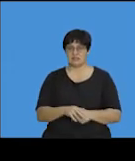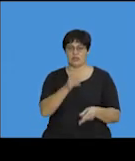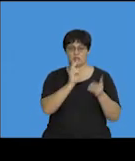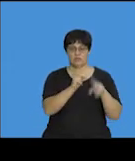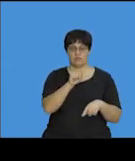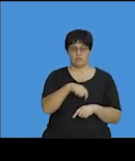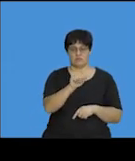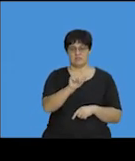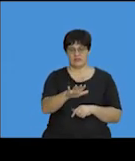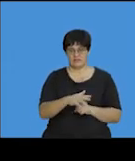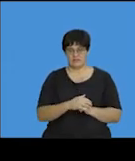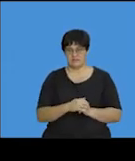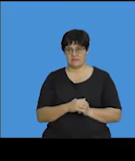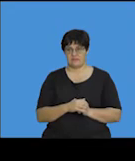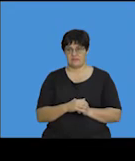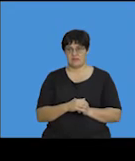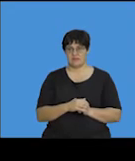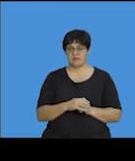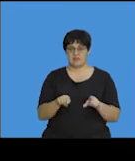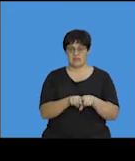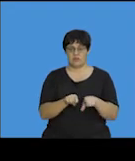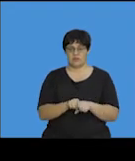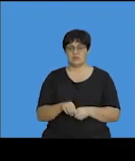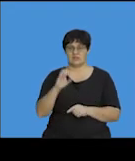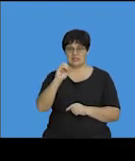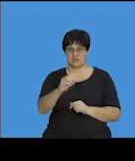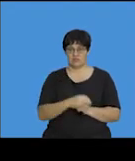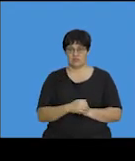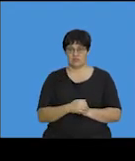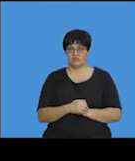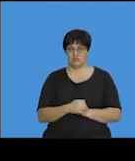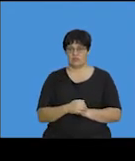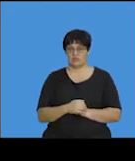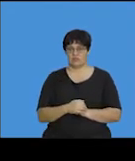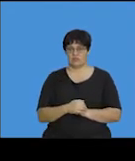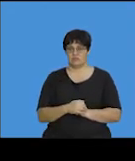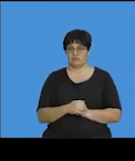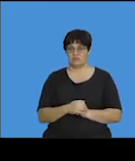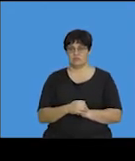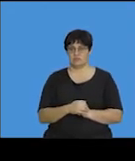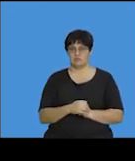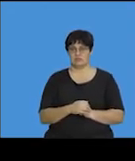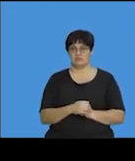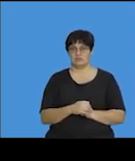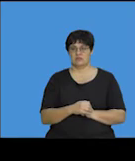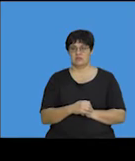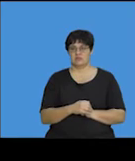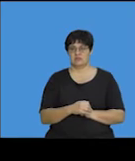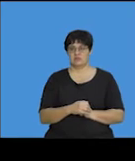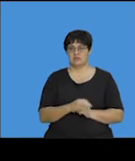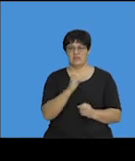is 12,65. VI is 0. That's an equal sign, not a plus